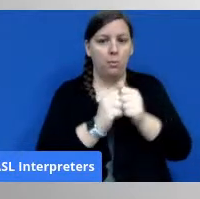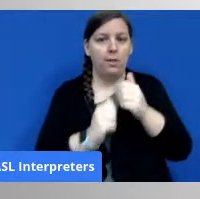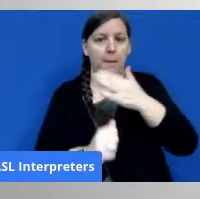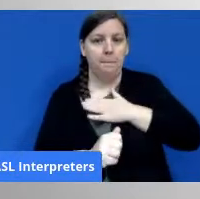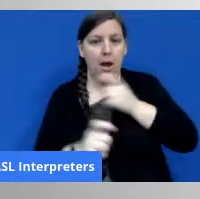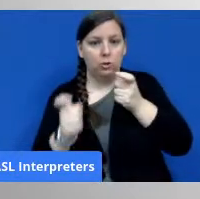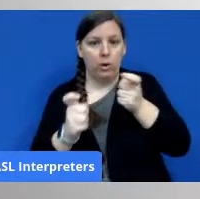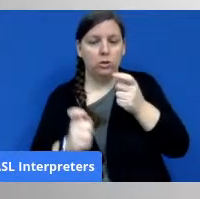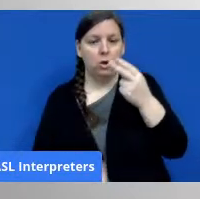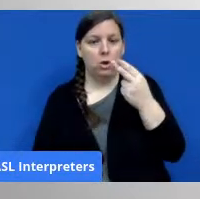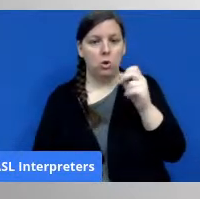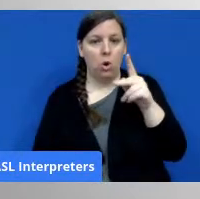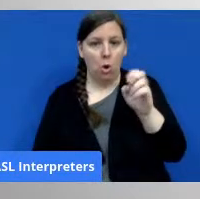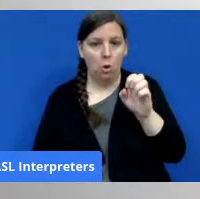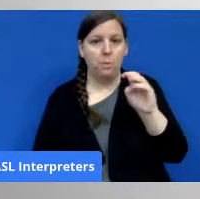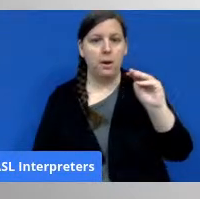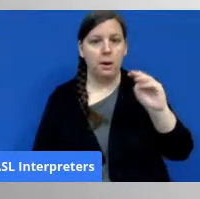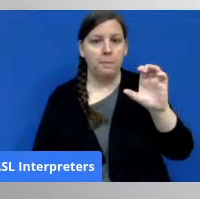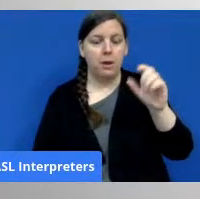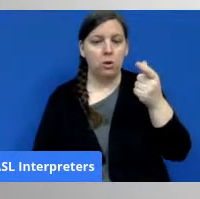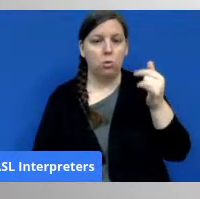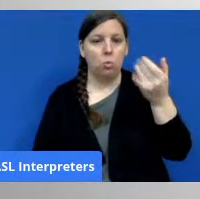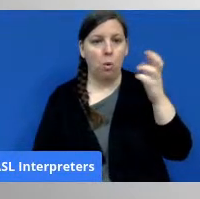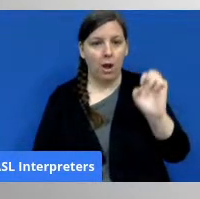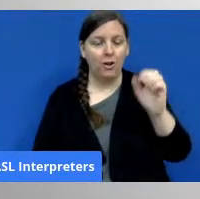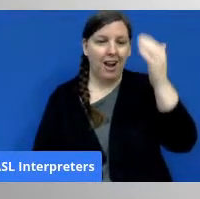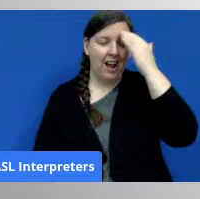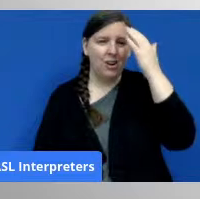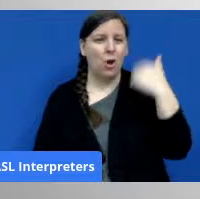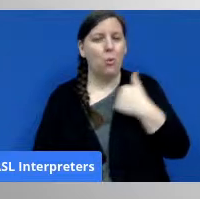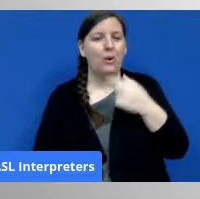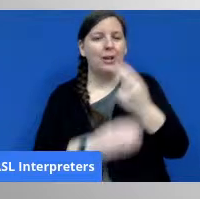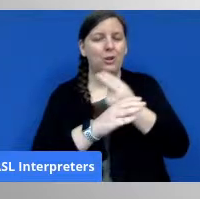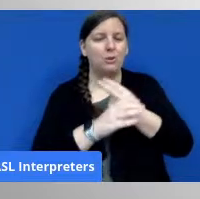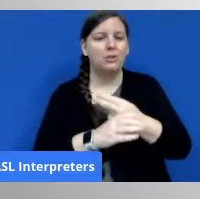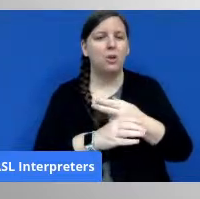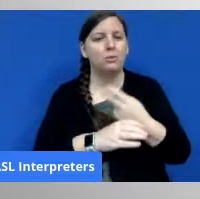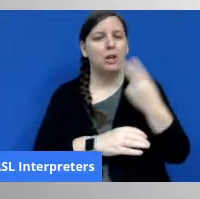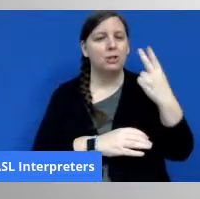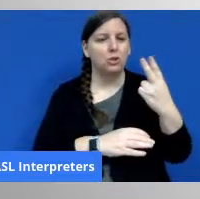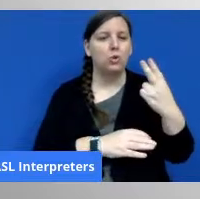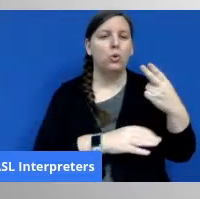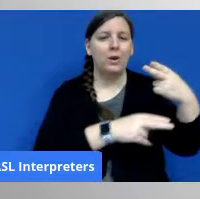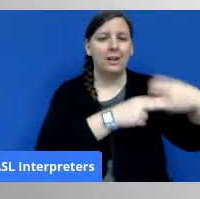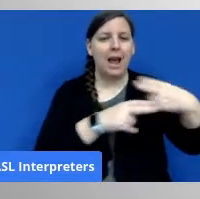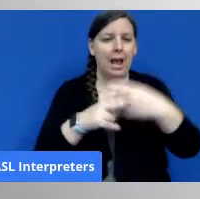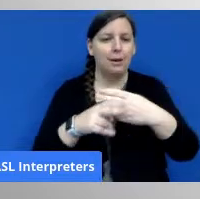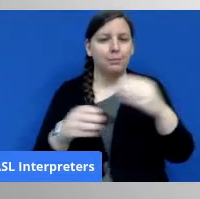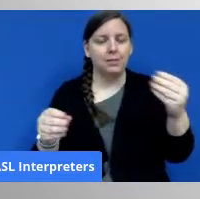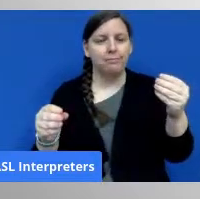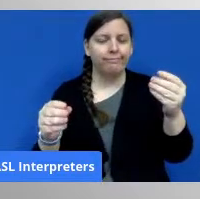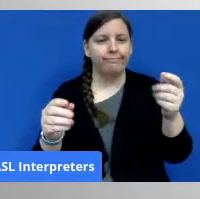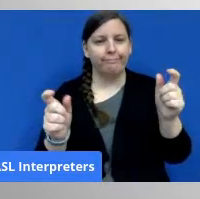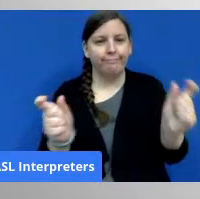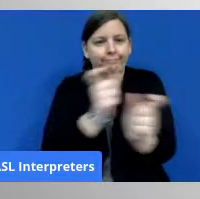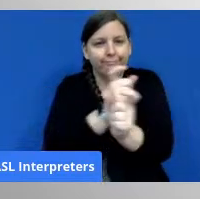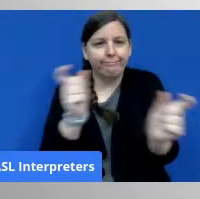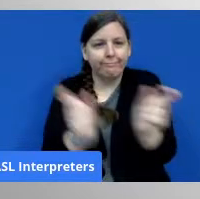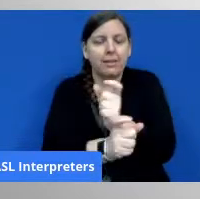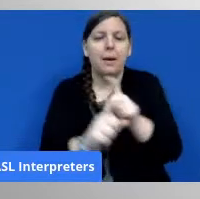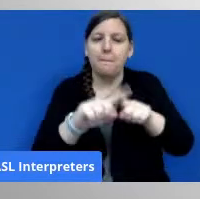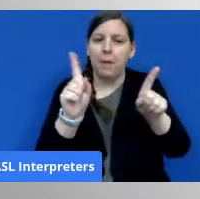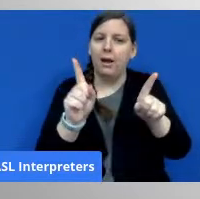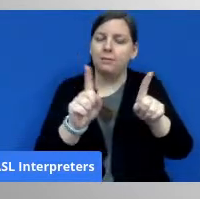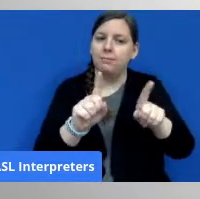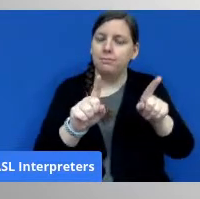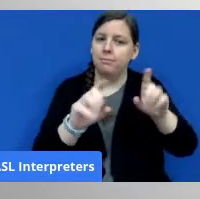to use the after-school names interchangeably. However, there are some distinct differences. So I'll give a brief